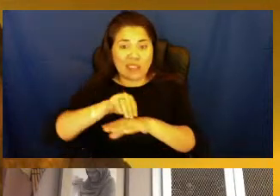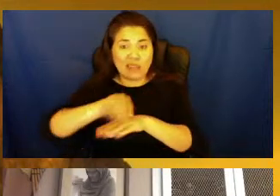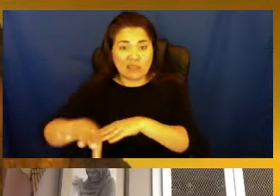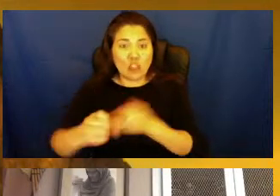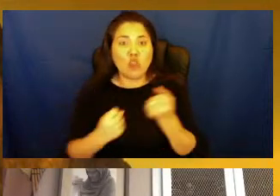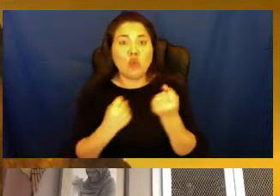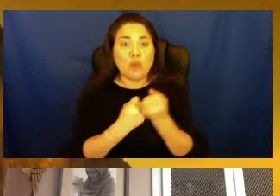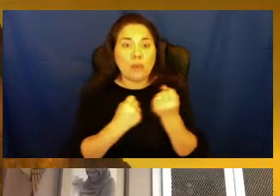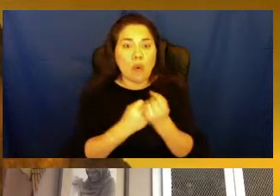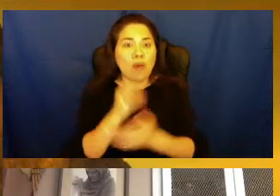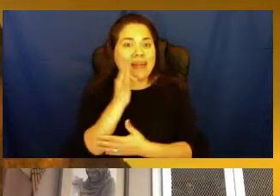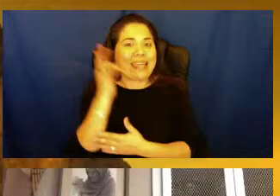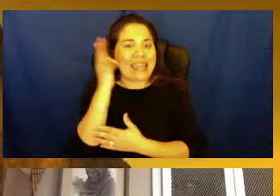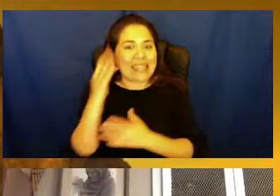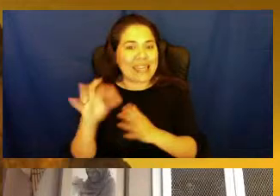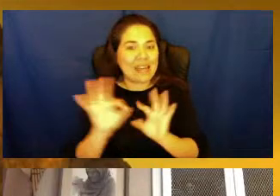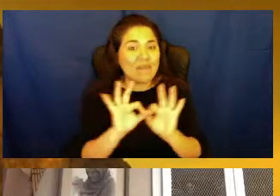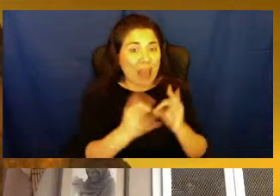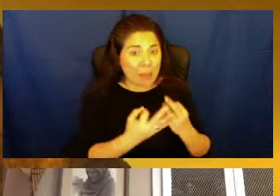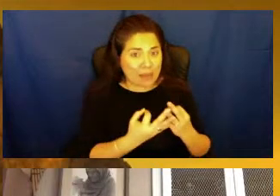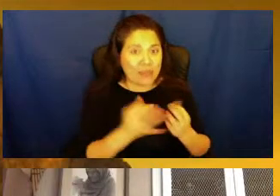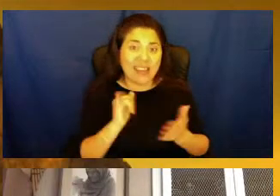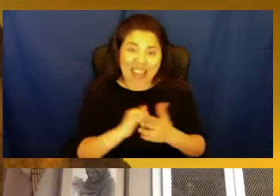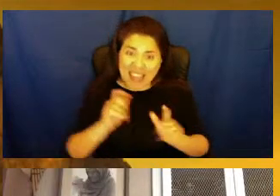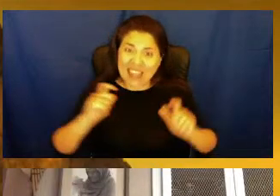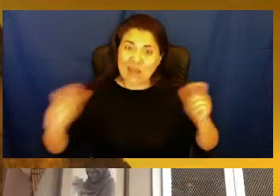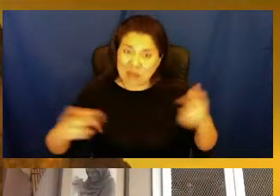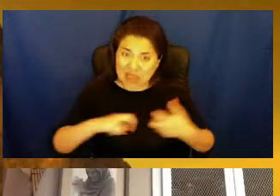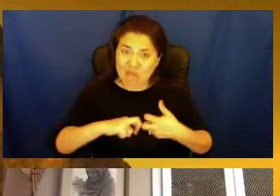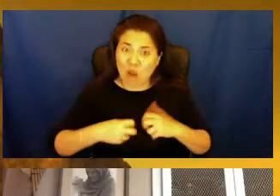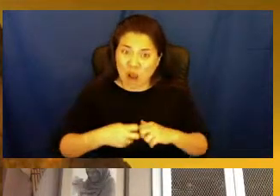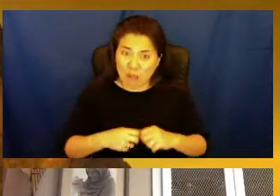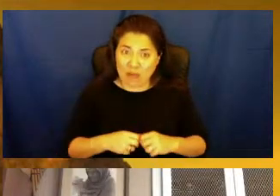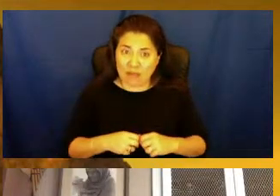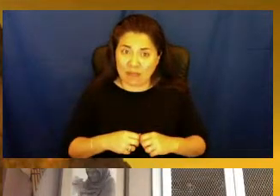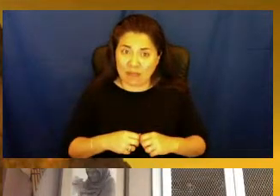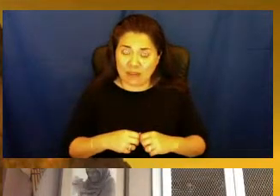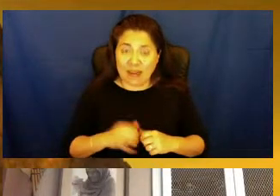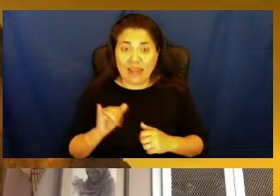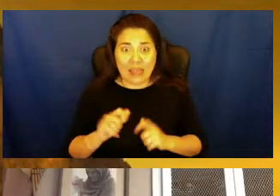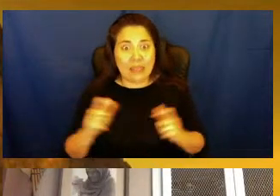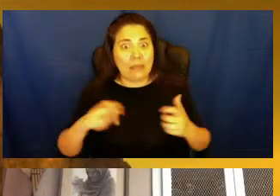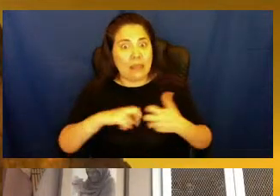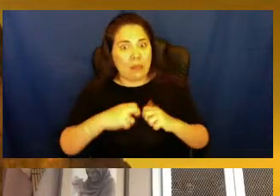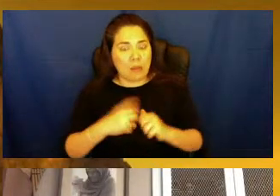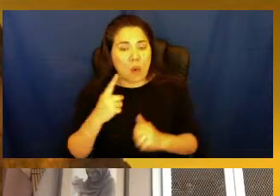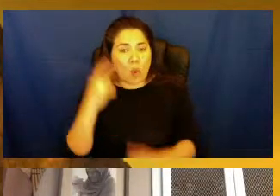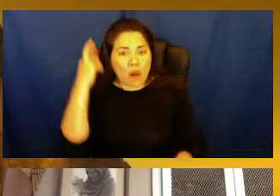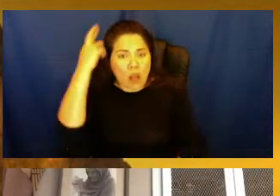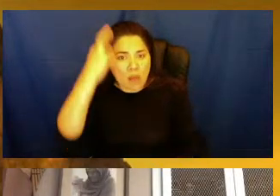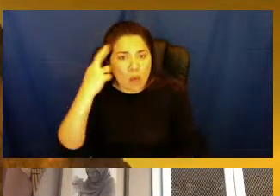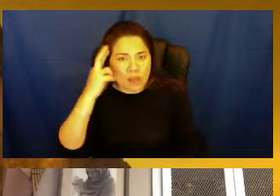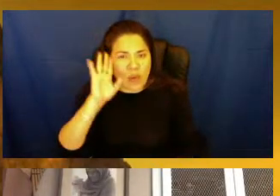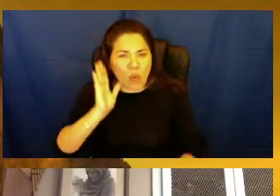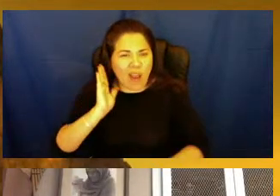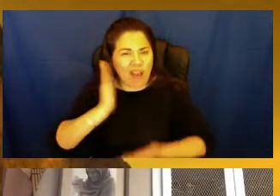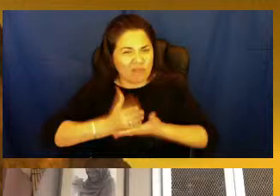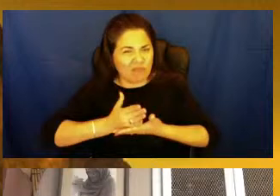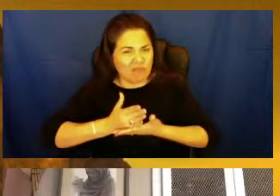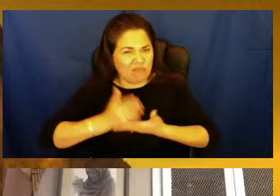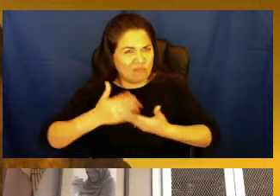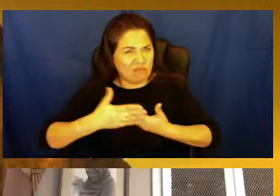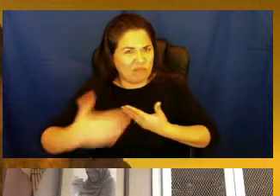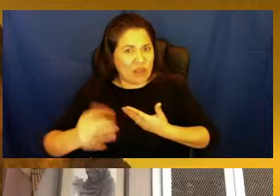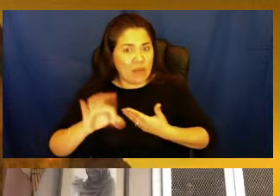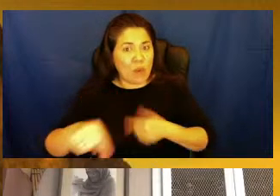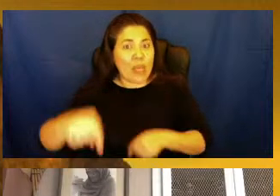Indian families. And that's a problem. And that's a problem. And one of the reasons that it stopped, going